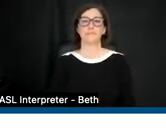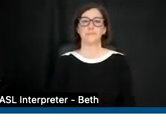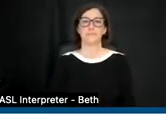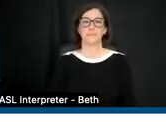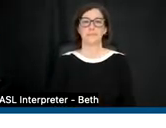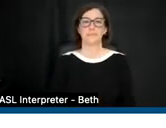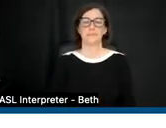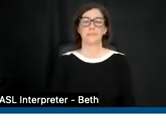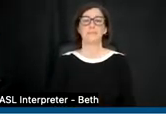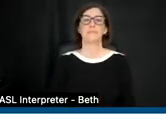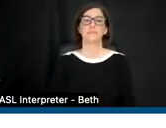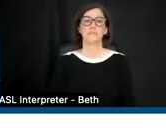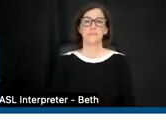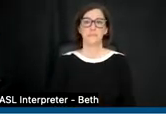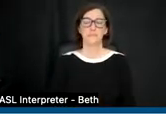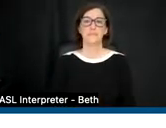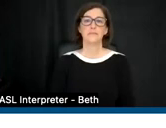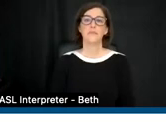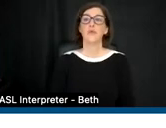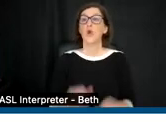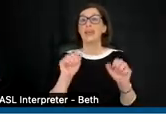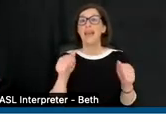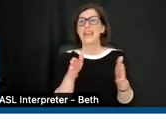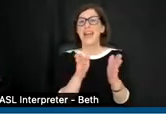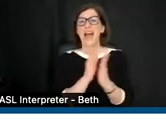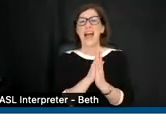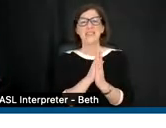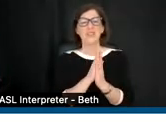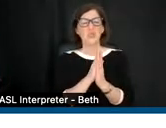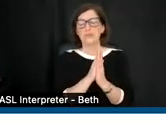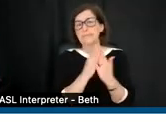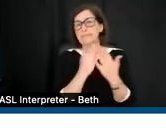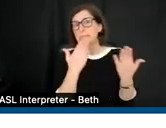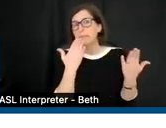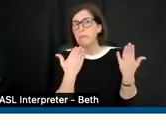One can ask, who is those